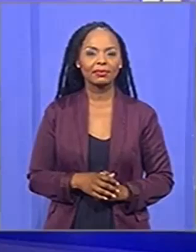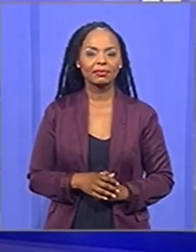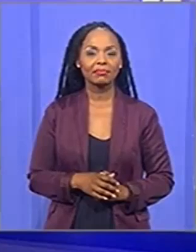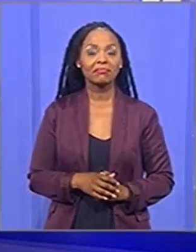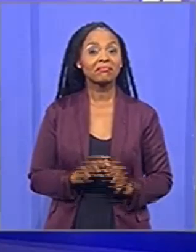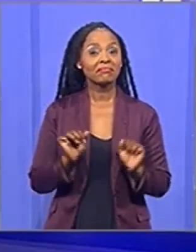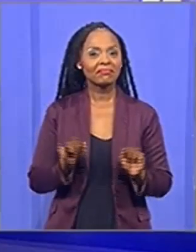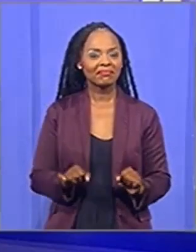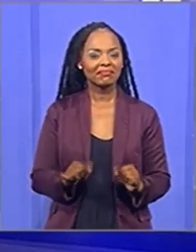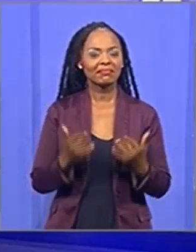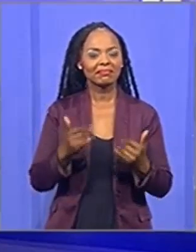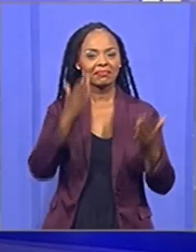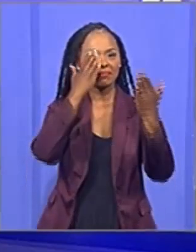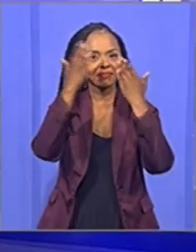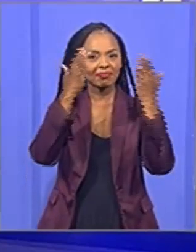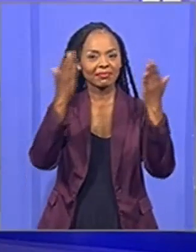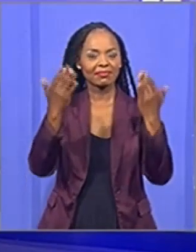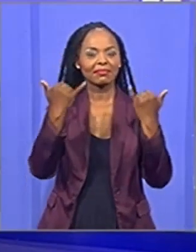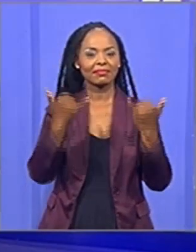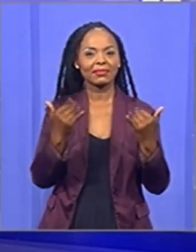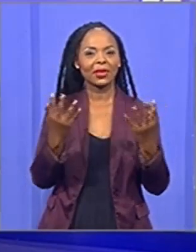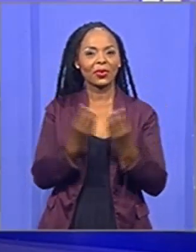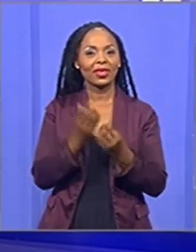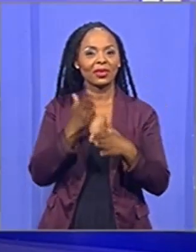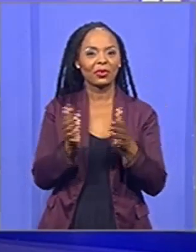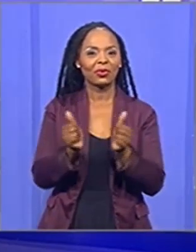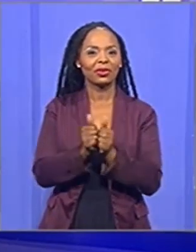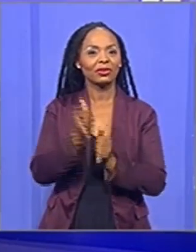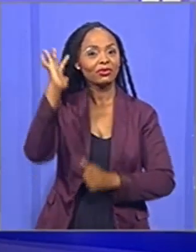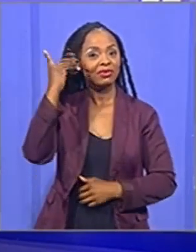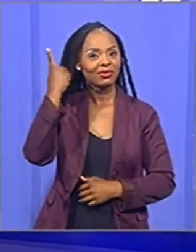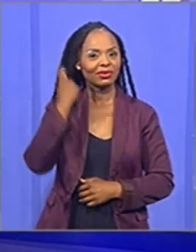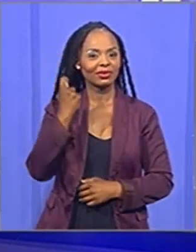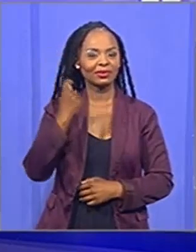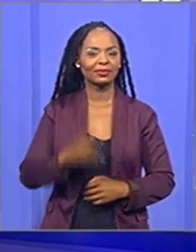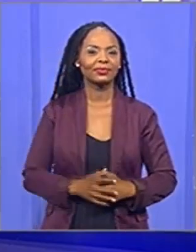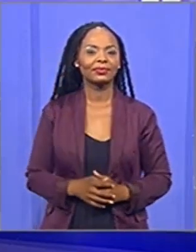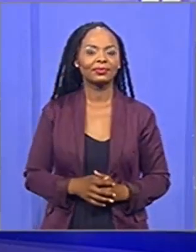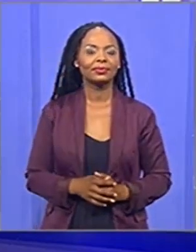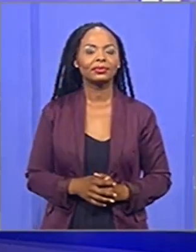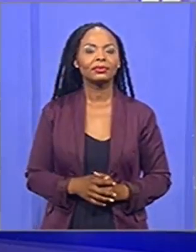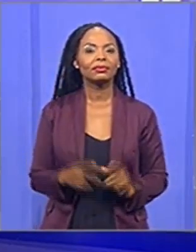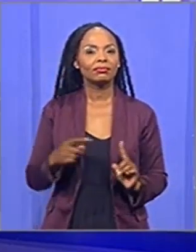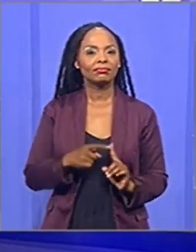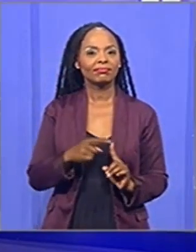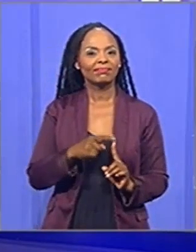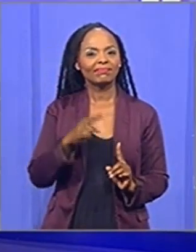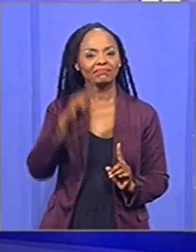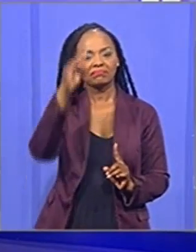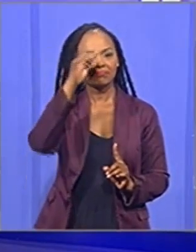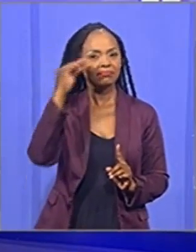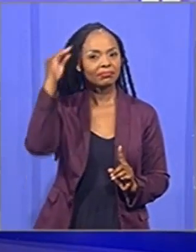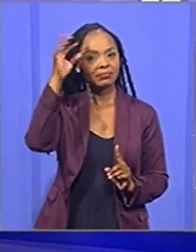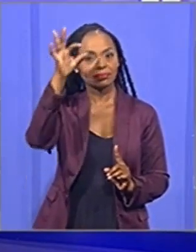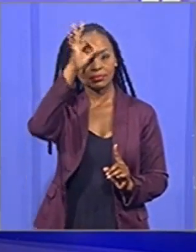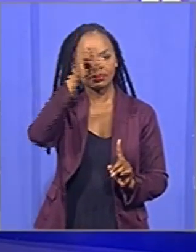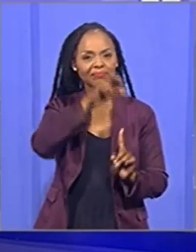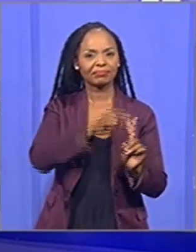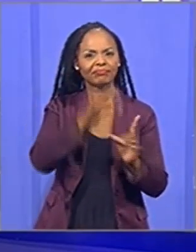Batho besho thobela ke na le mošomi mmogo Tryphosa Ntswelengwe. Tona ya maphodisa Peggy Cele o